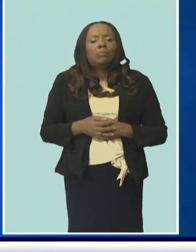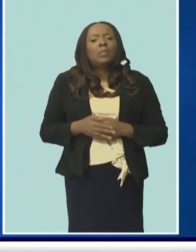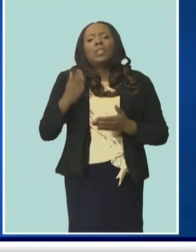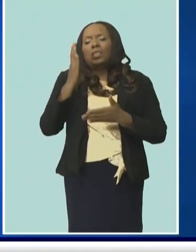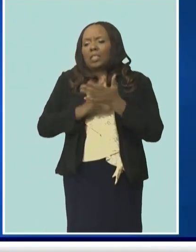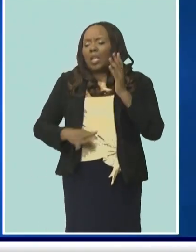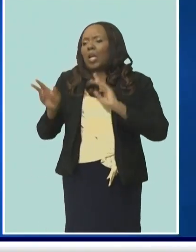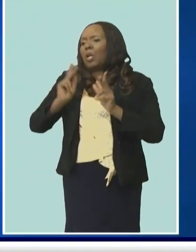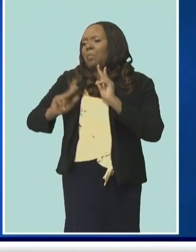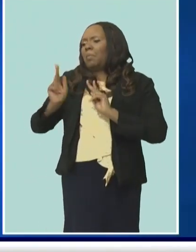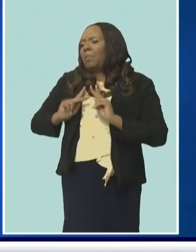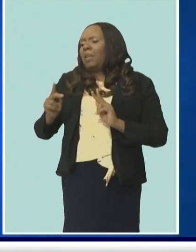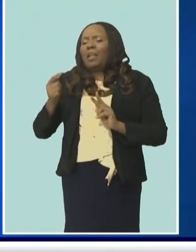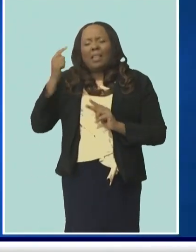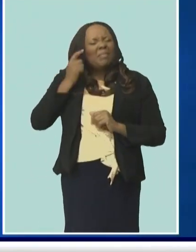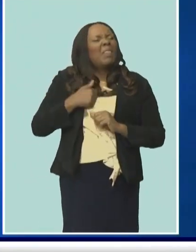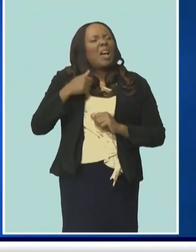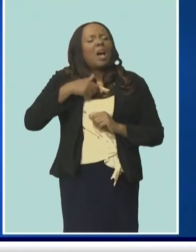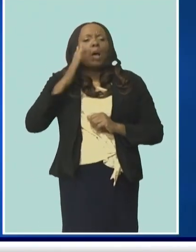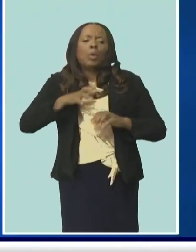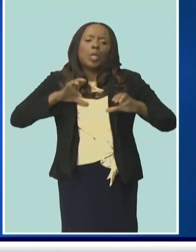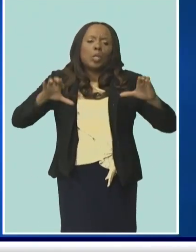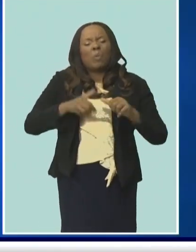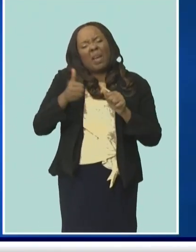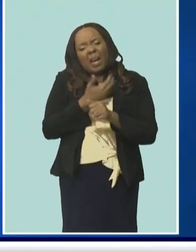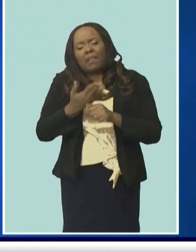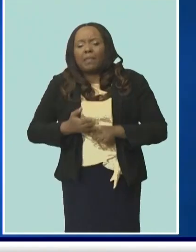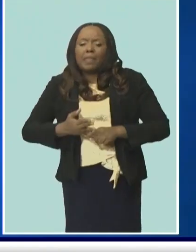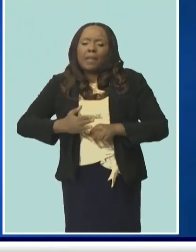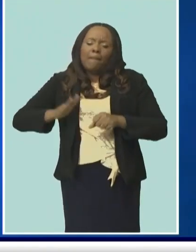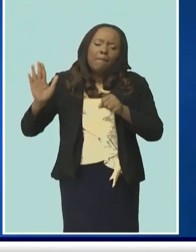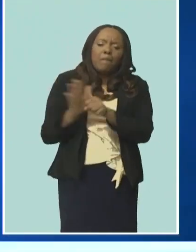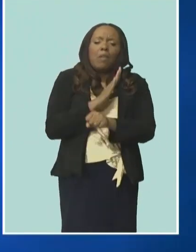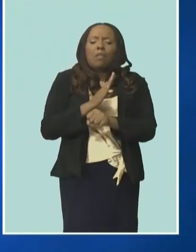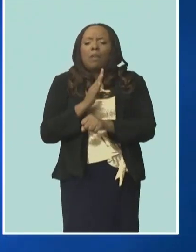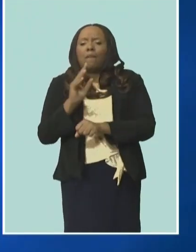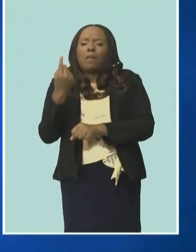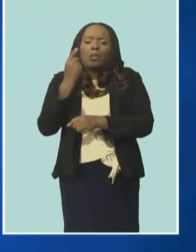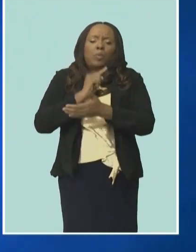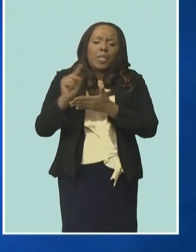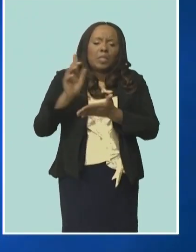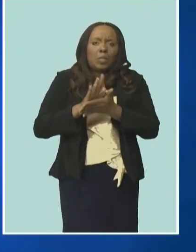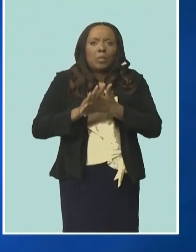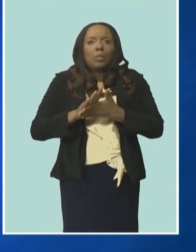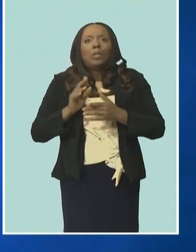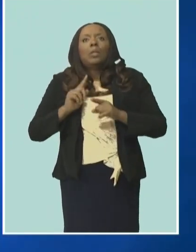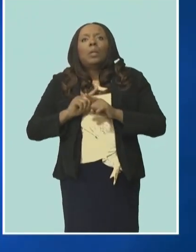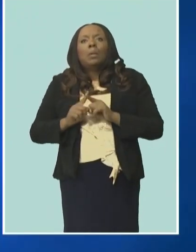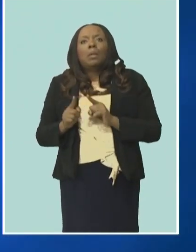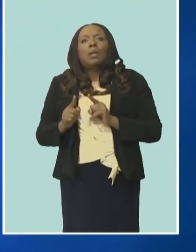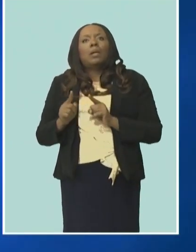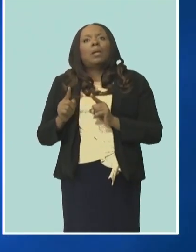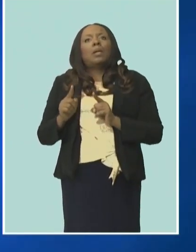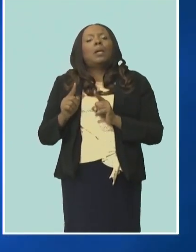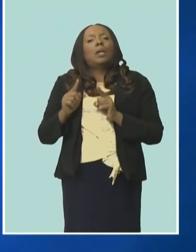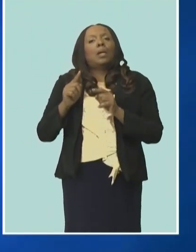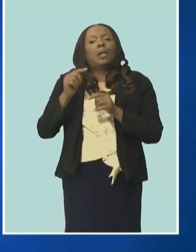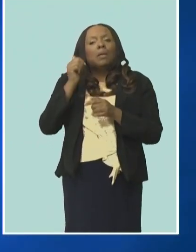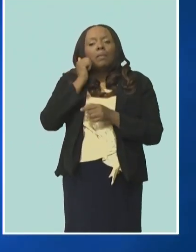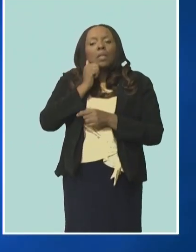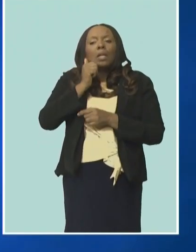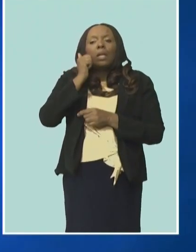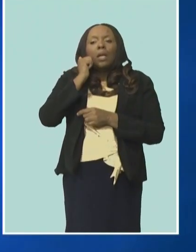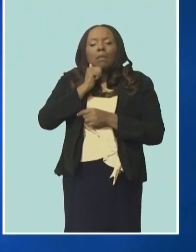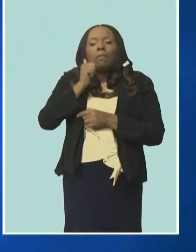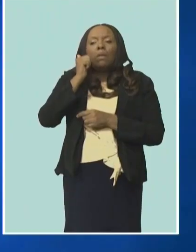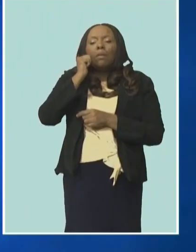2 years, your 3, or your 4 years. That every day you're going to eat away at that work that's presented